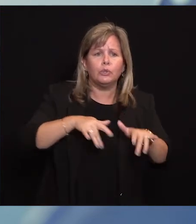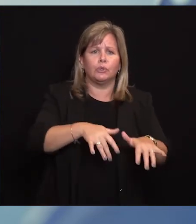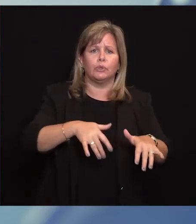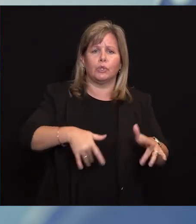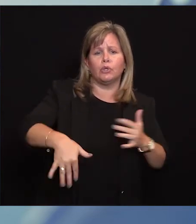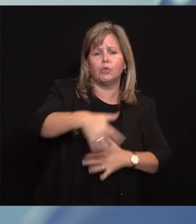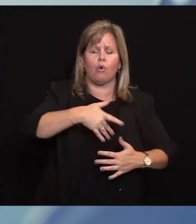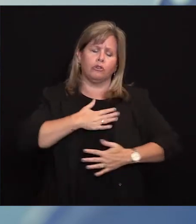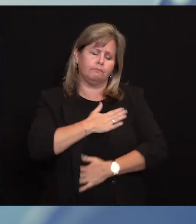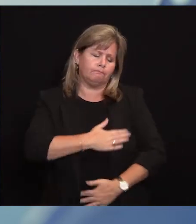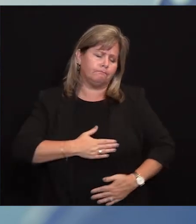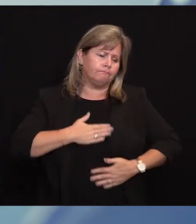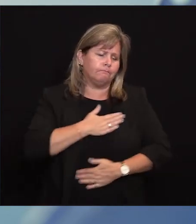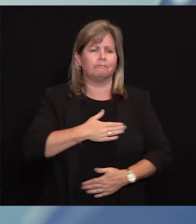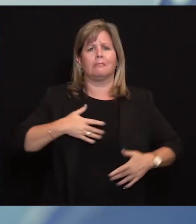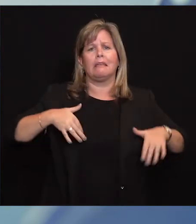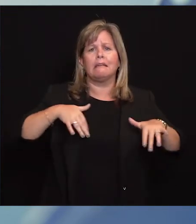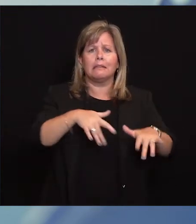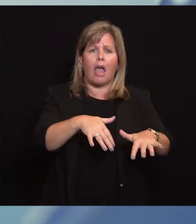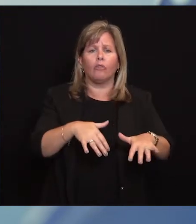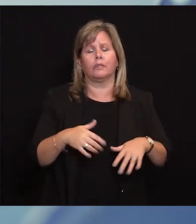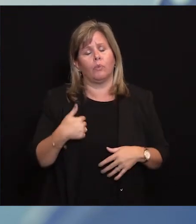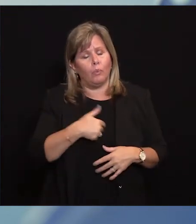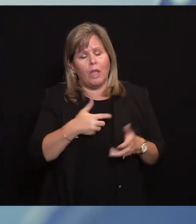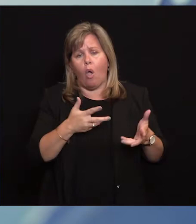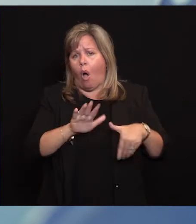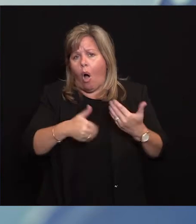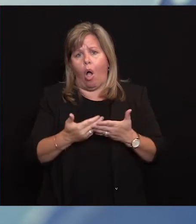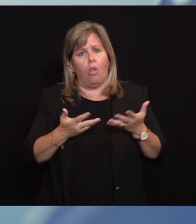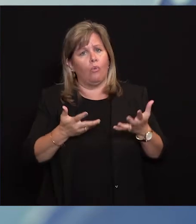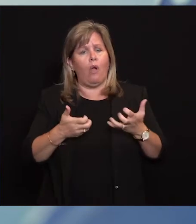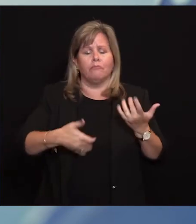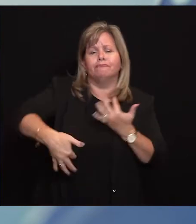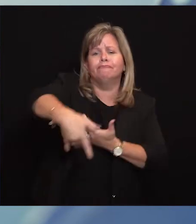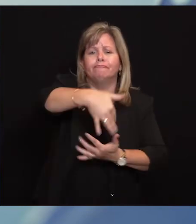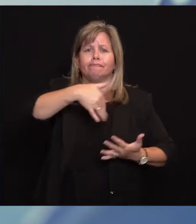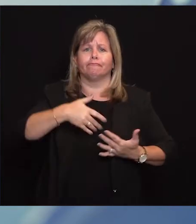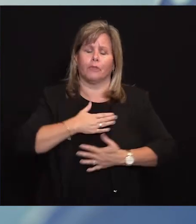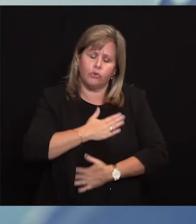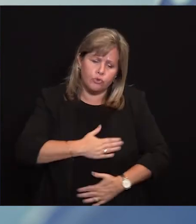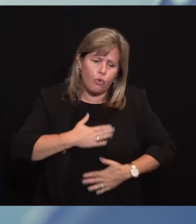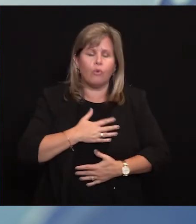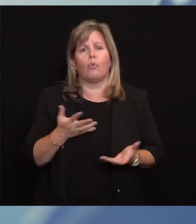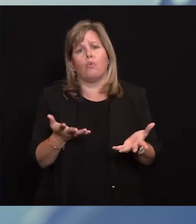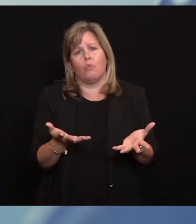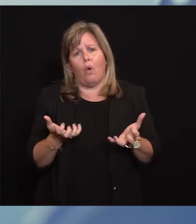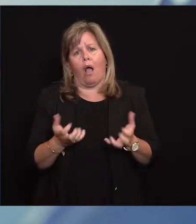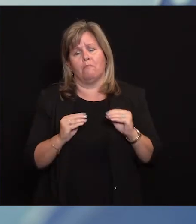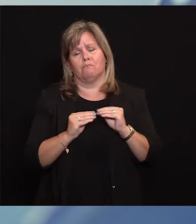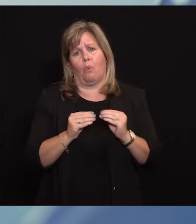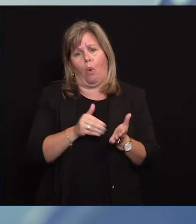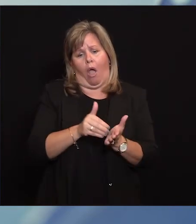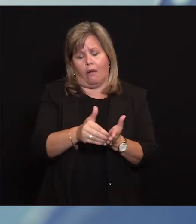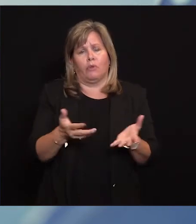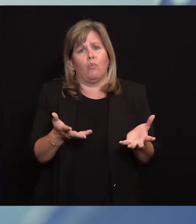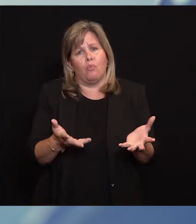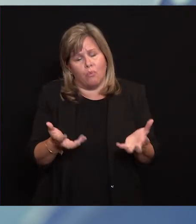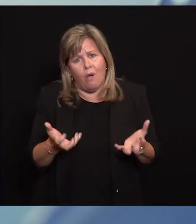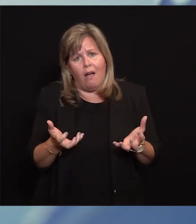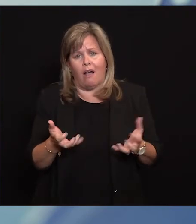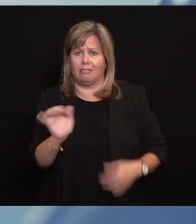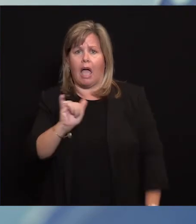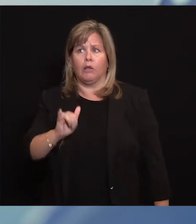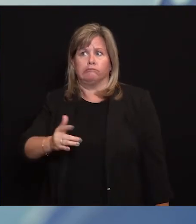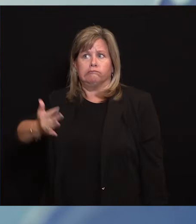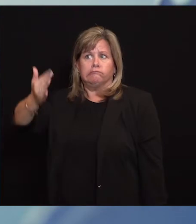out and to participate in the social life of our community more often and in a way that we're used to.